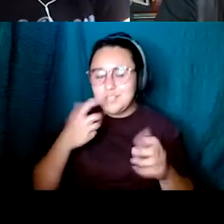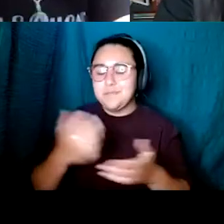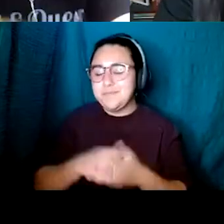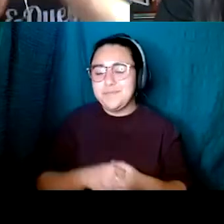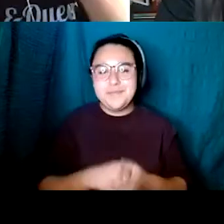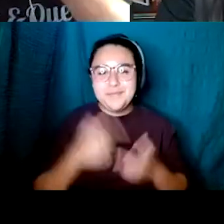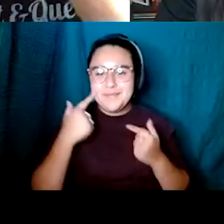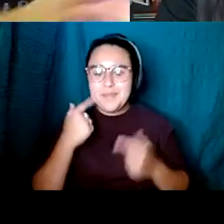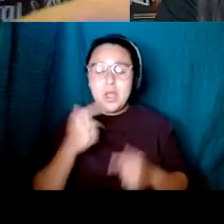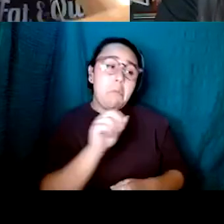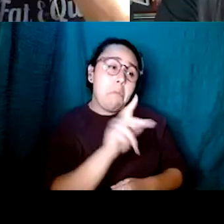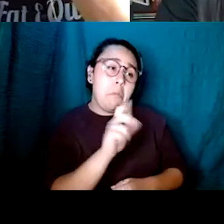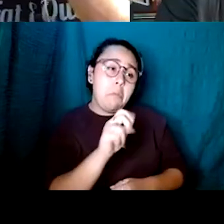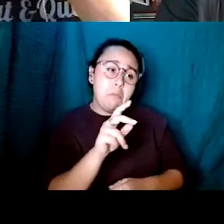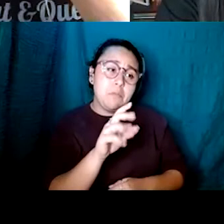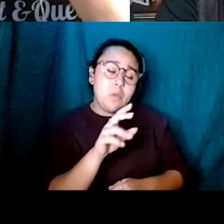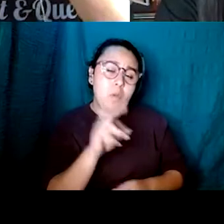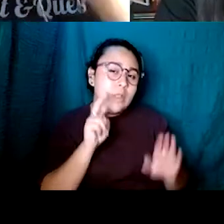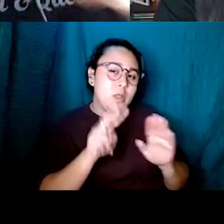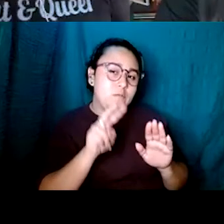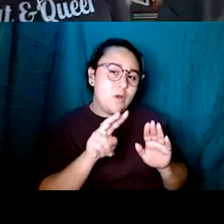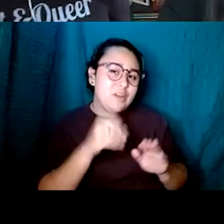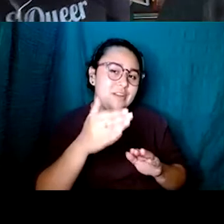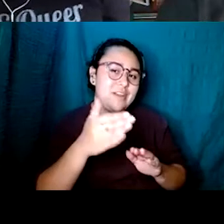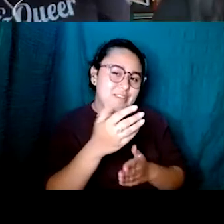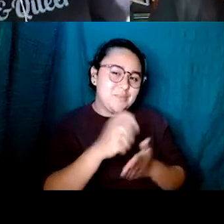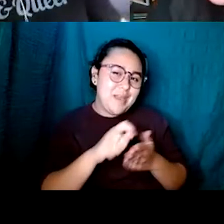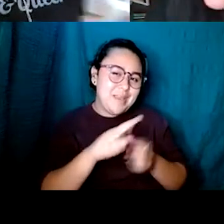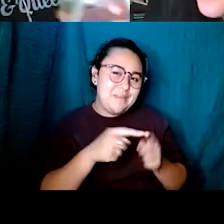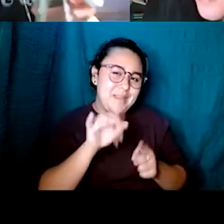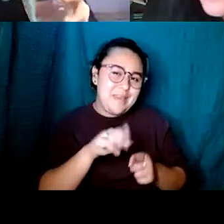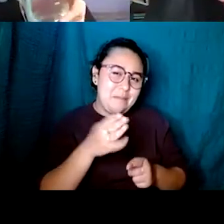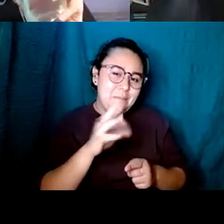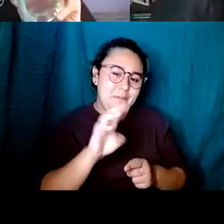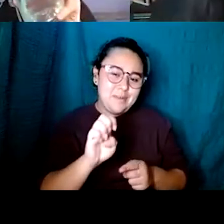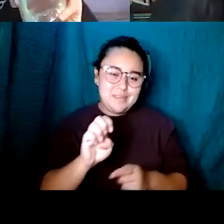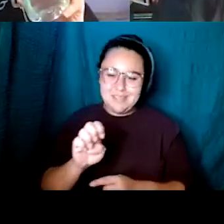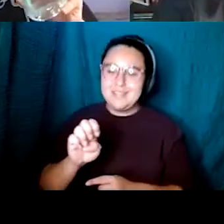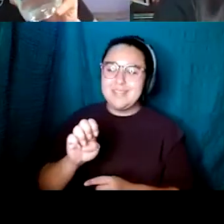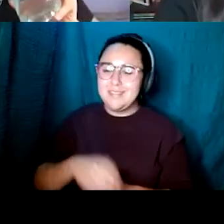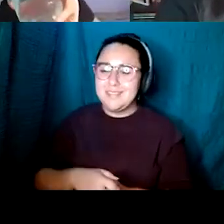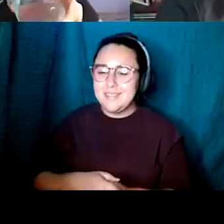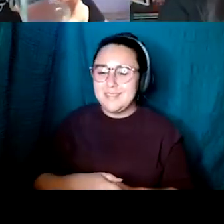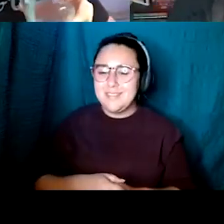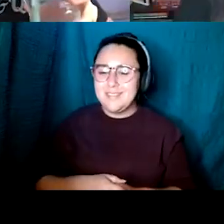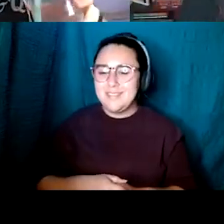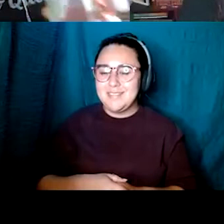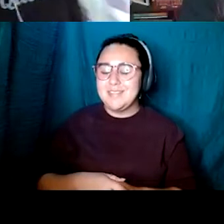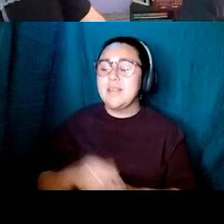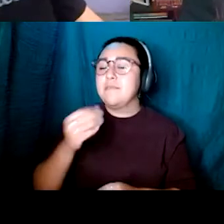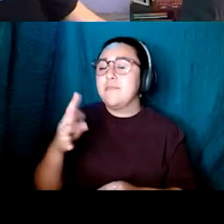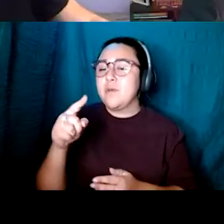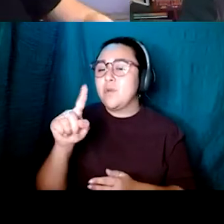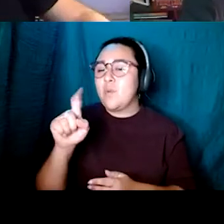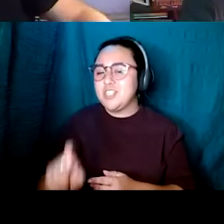Okay, well, we'll look for your next piece about that, Bruce. Thanks, Tigers. So a couple of questions from the